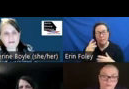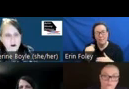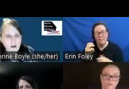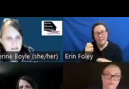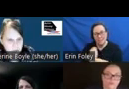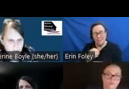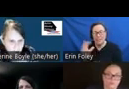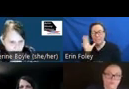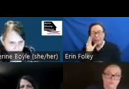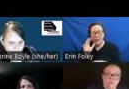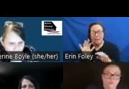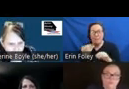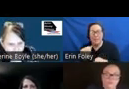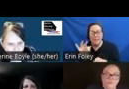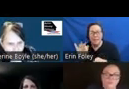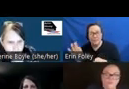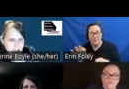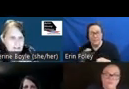is his guardian.